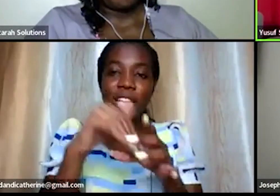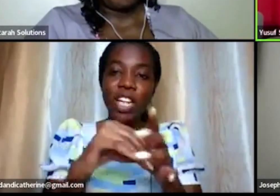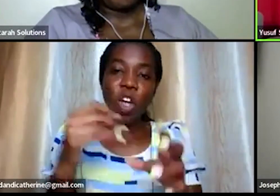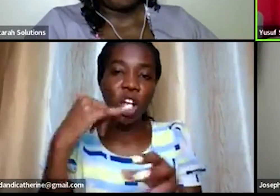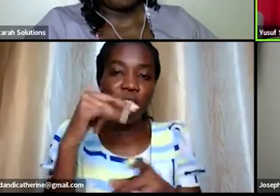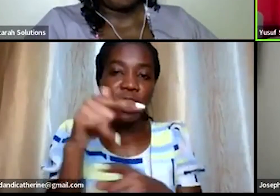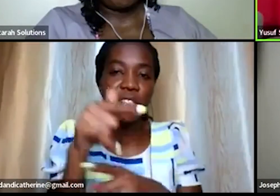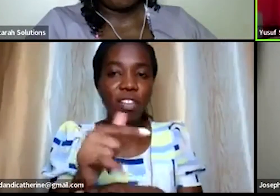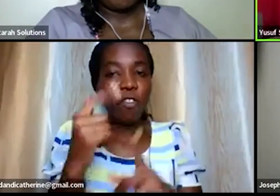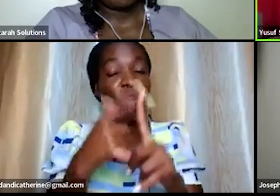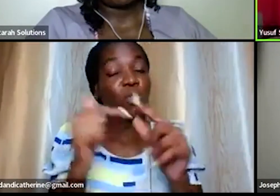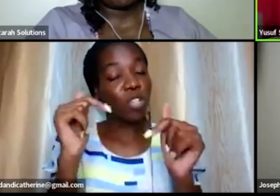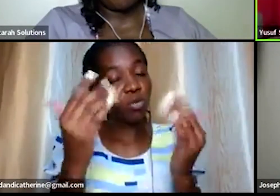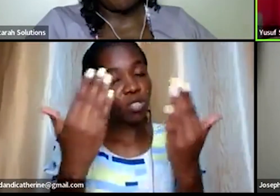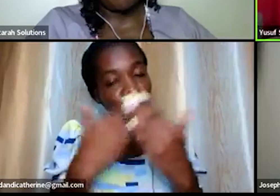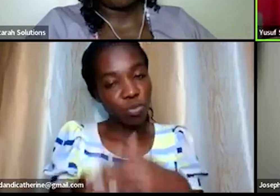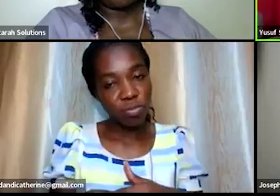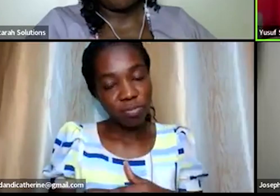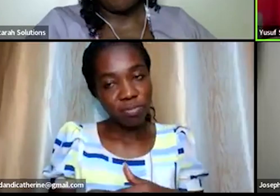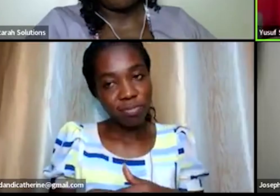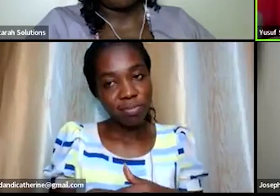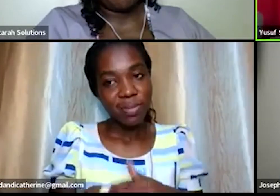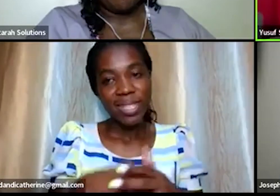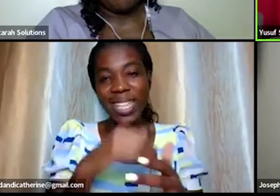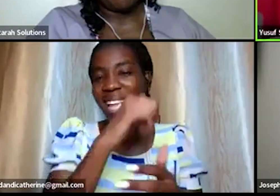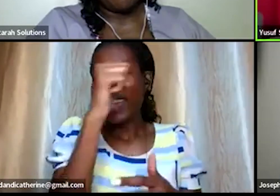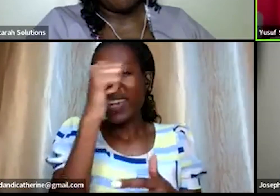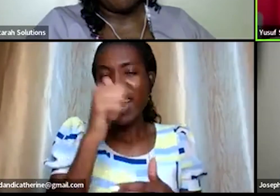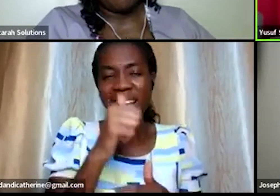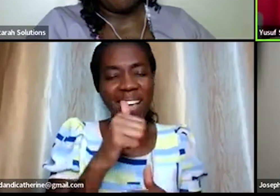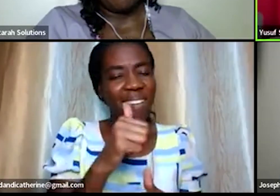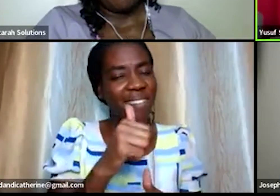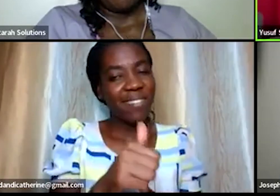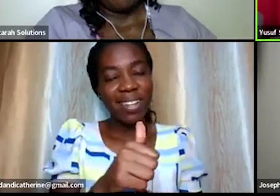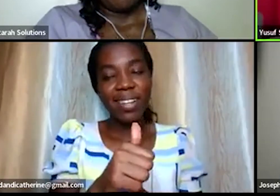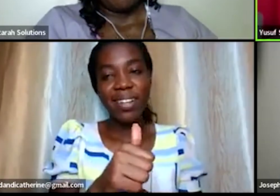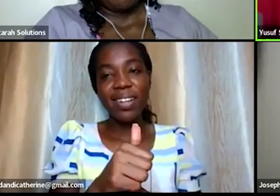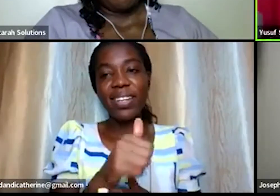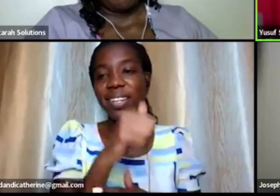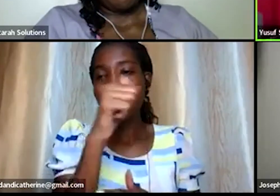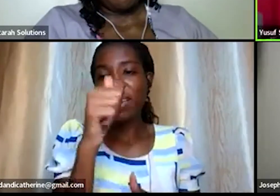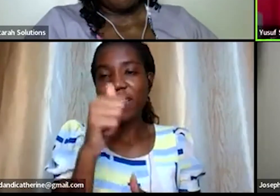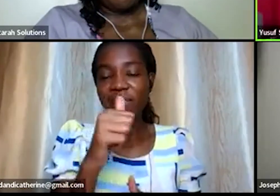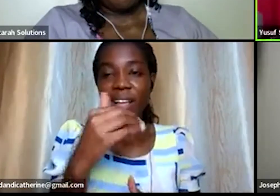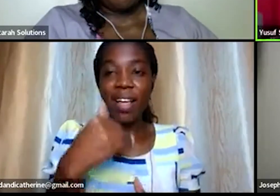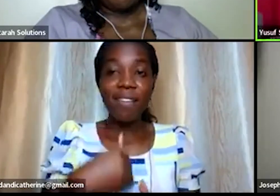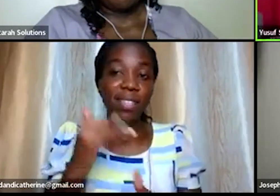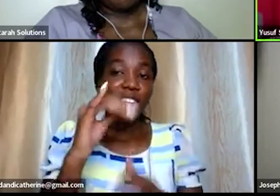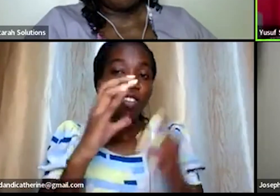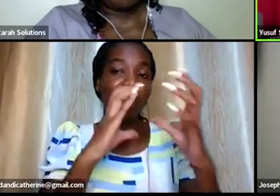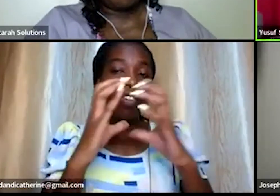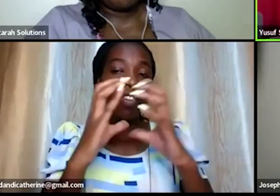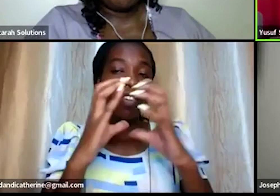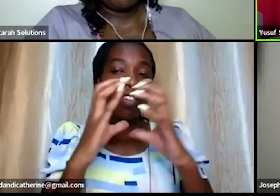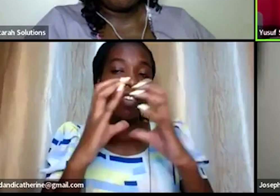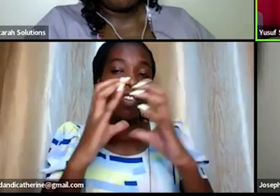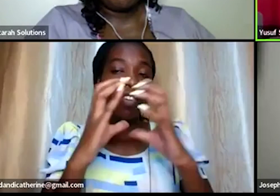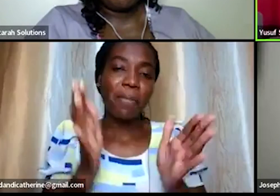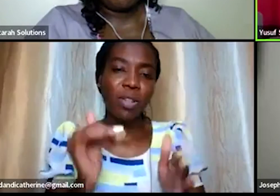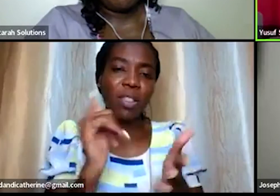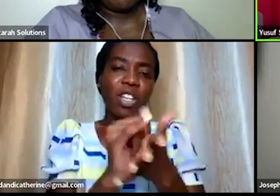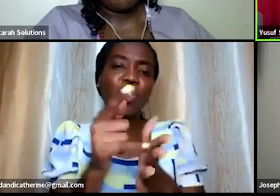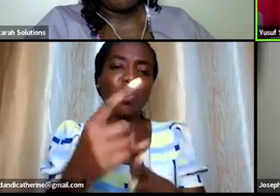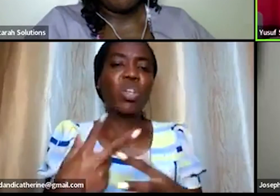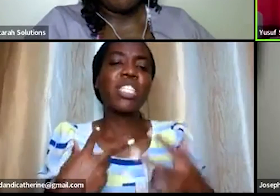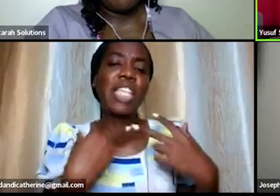from tonight, don't ever have that conversation with anyone. That I'm stuck,